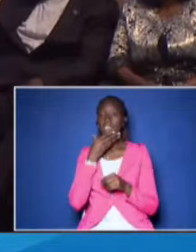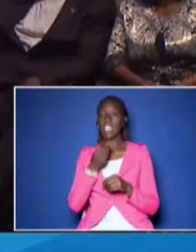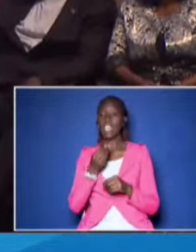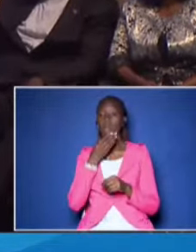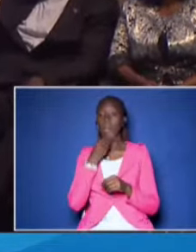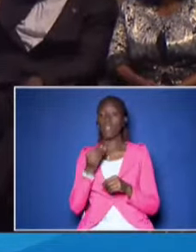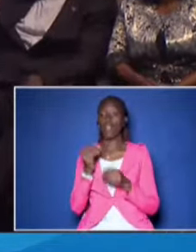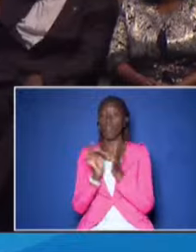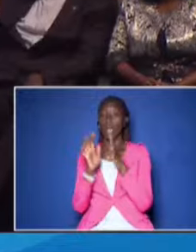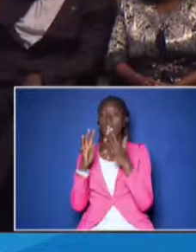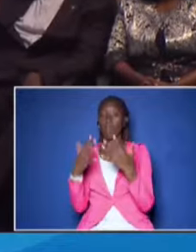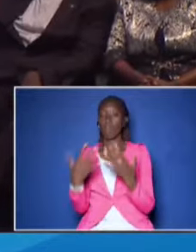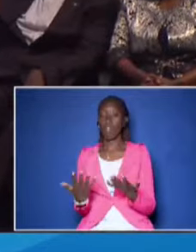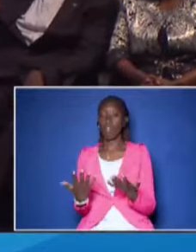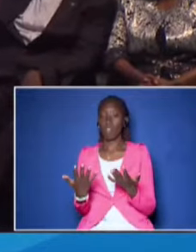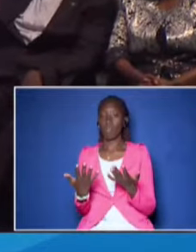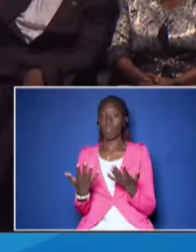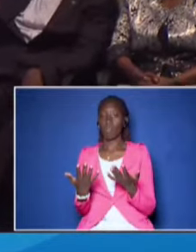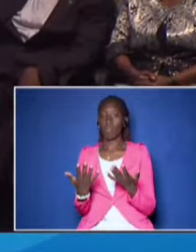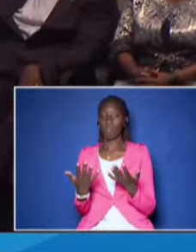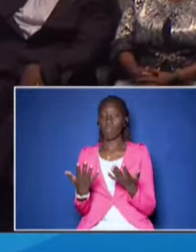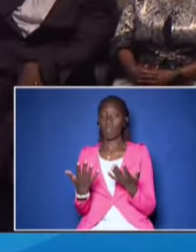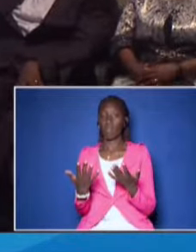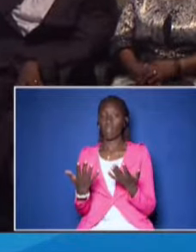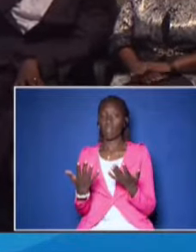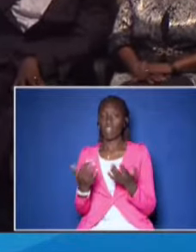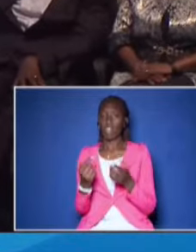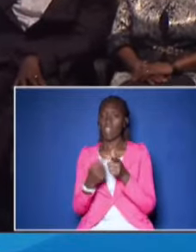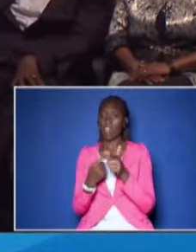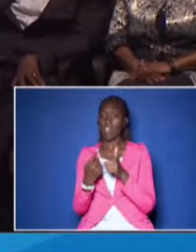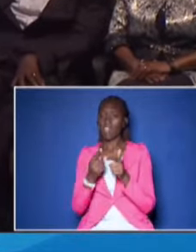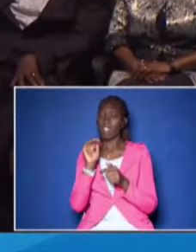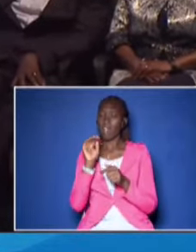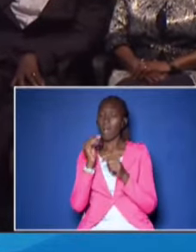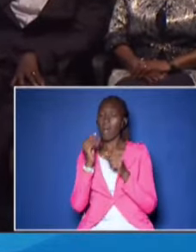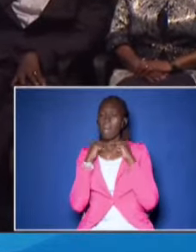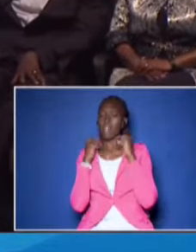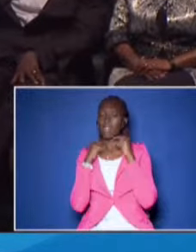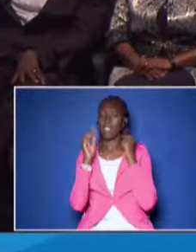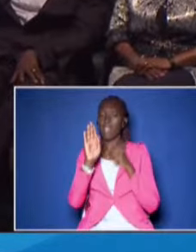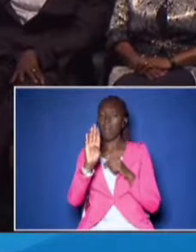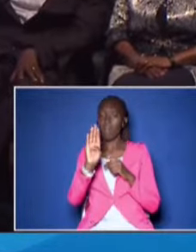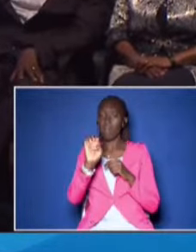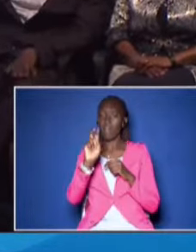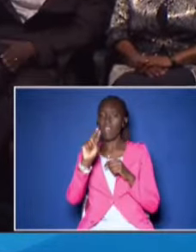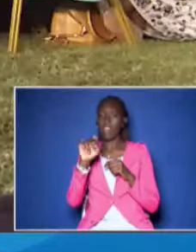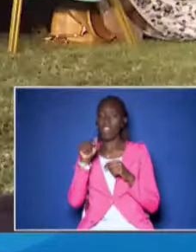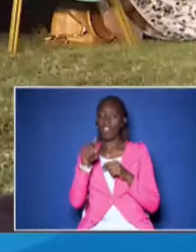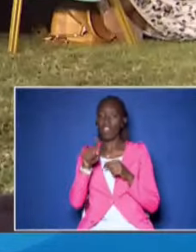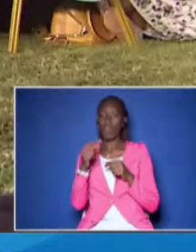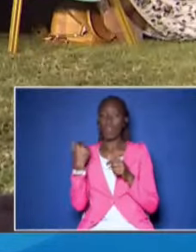Bible and she said Pastor Benny you are my number one